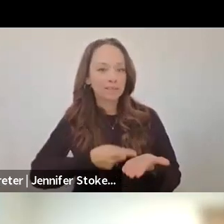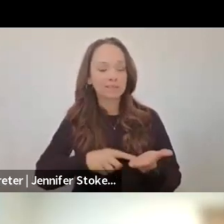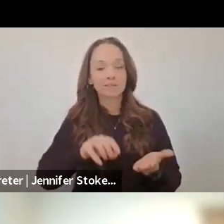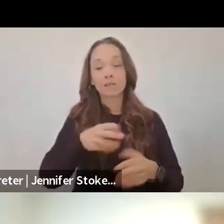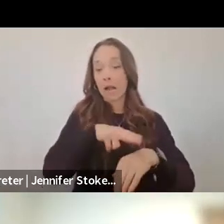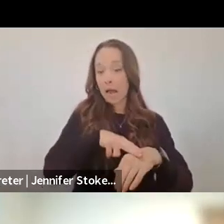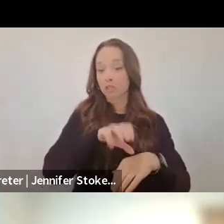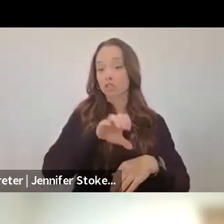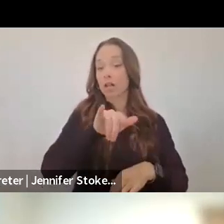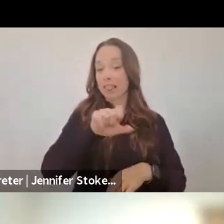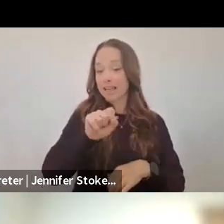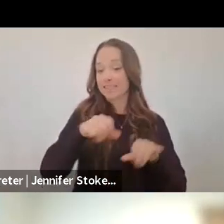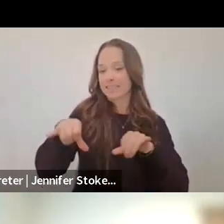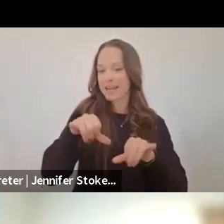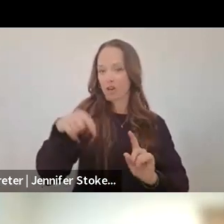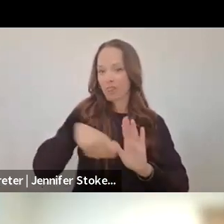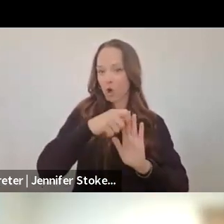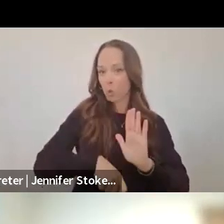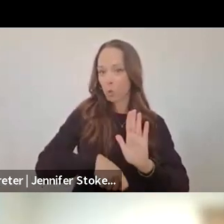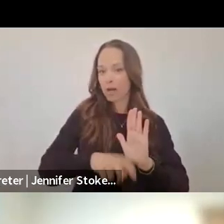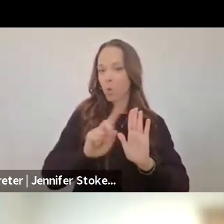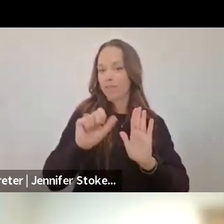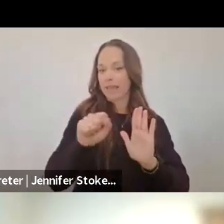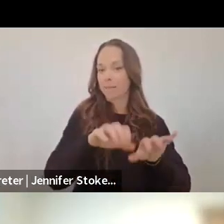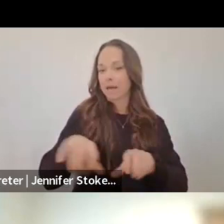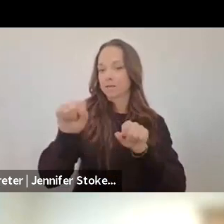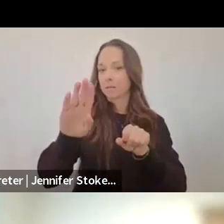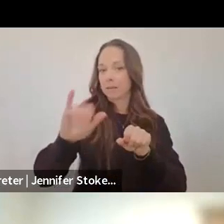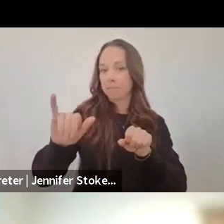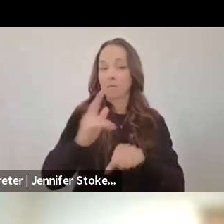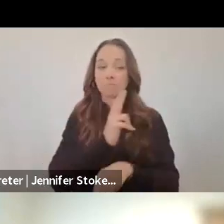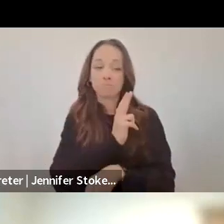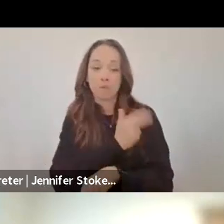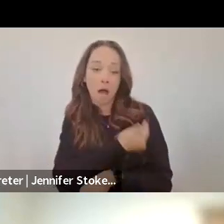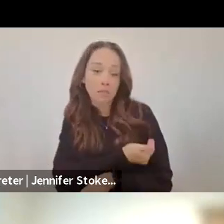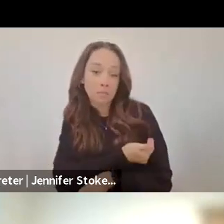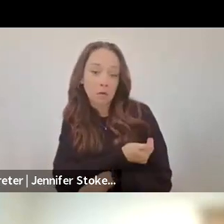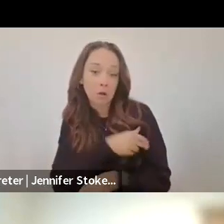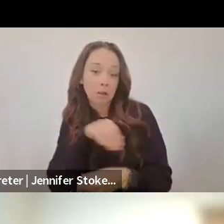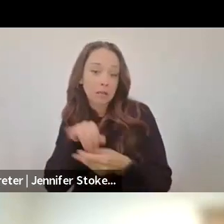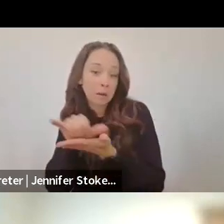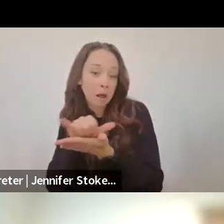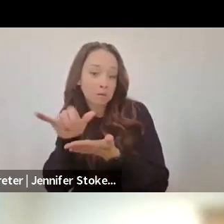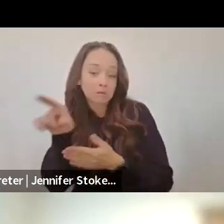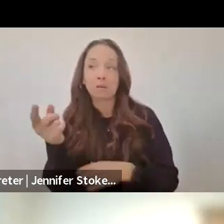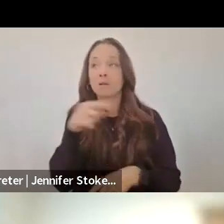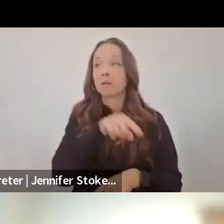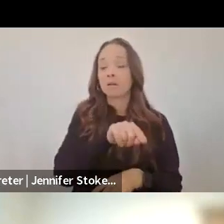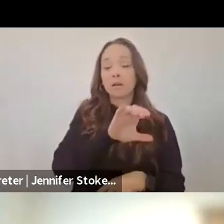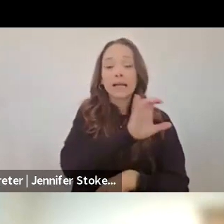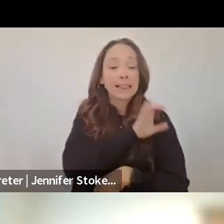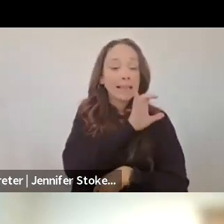standards are written in a way that they can be adopted by a hospital in Manhattan, a clinic in Des Moines,